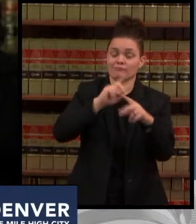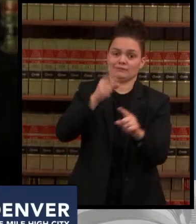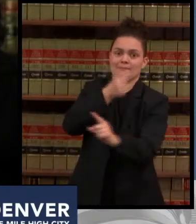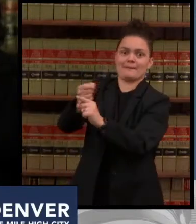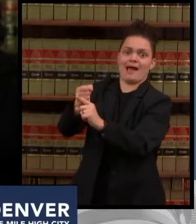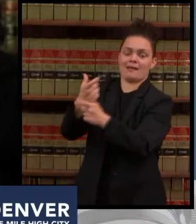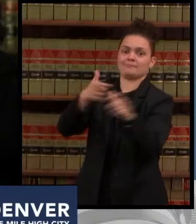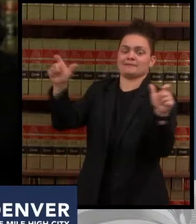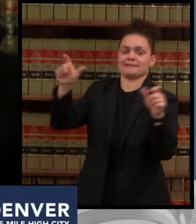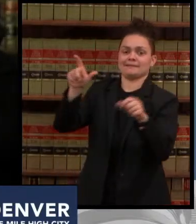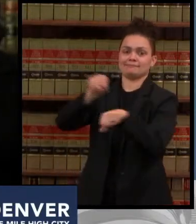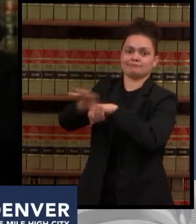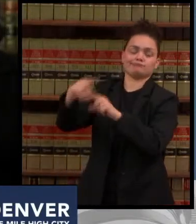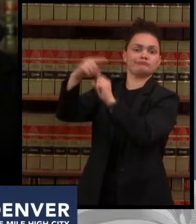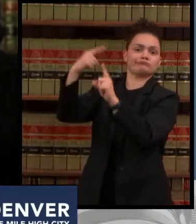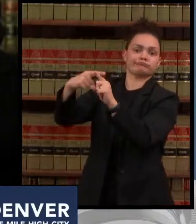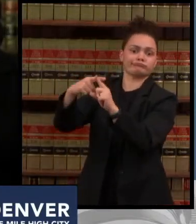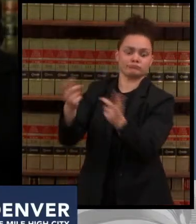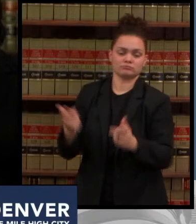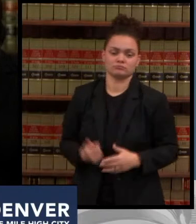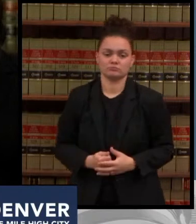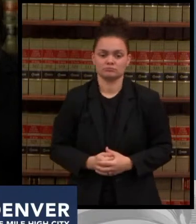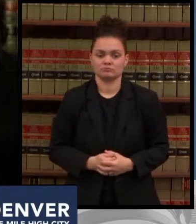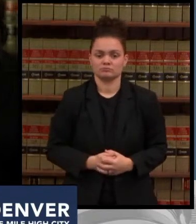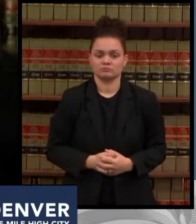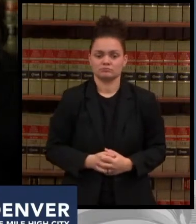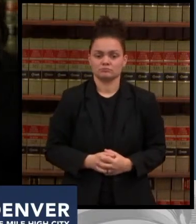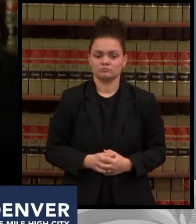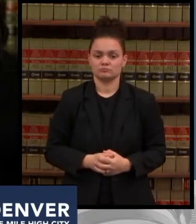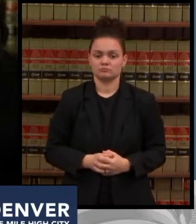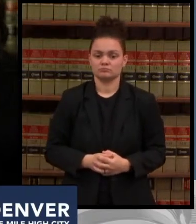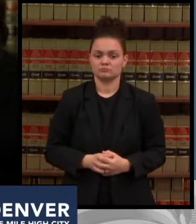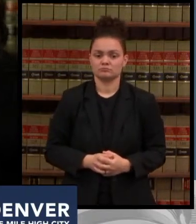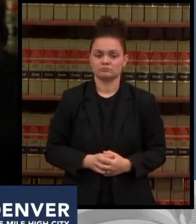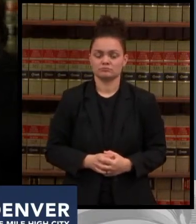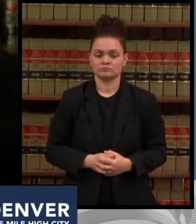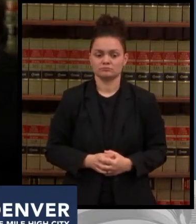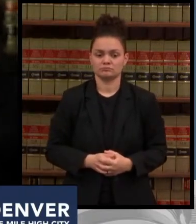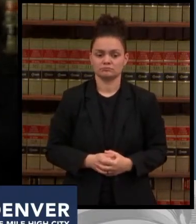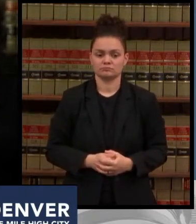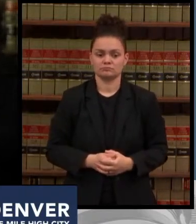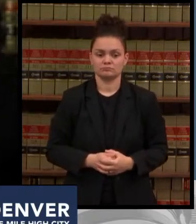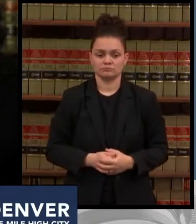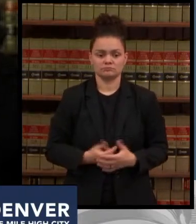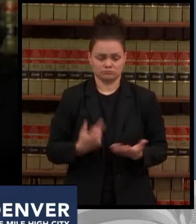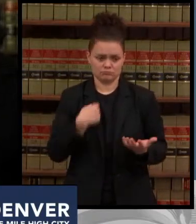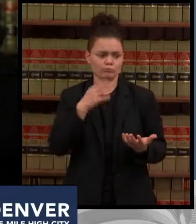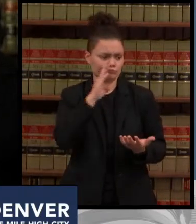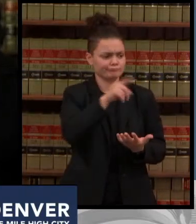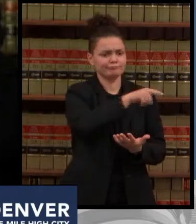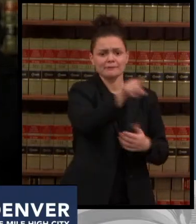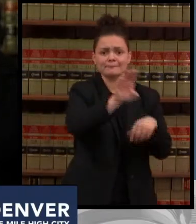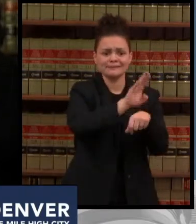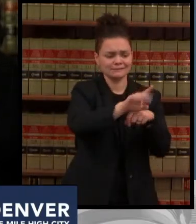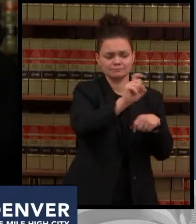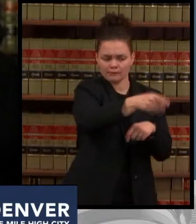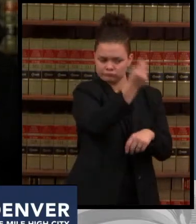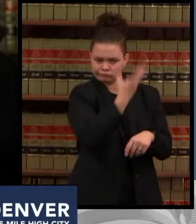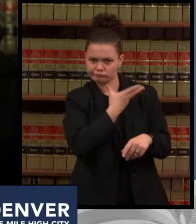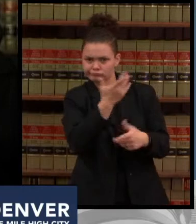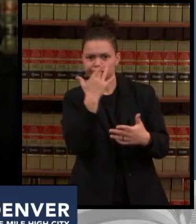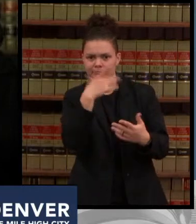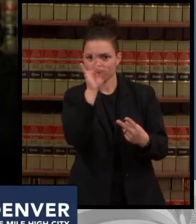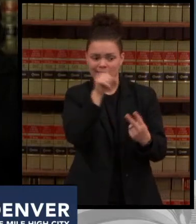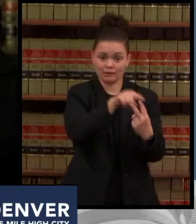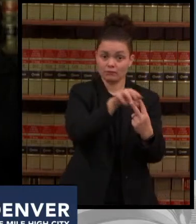provide information to those of you who want to implement a vaccine passport system. We're going to collect a very little bit of information